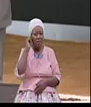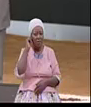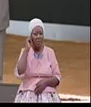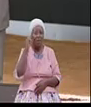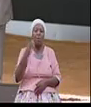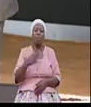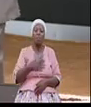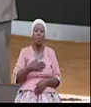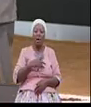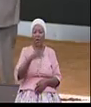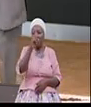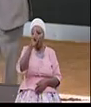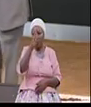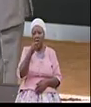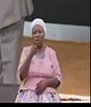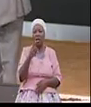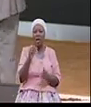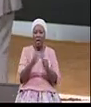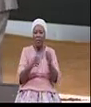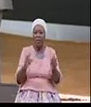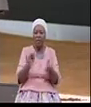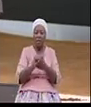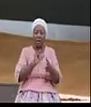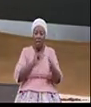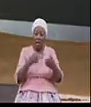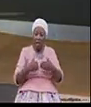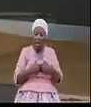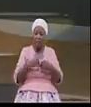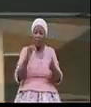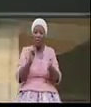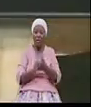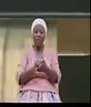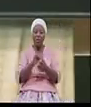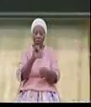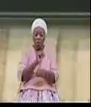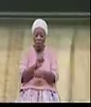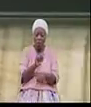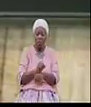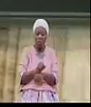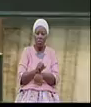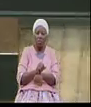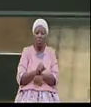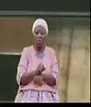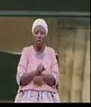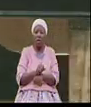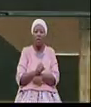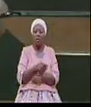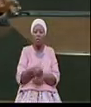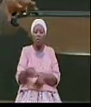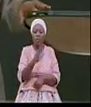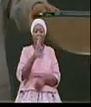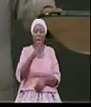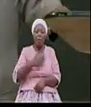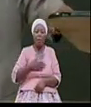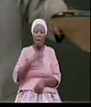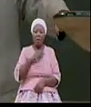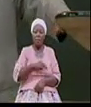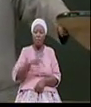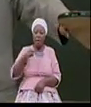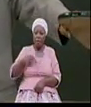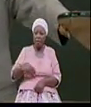my intelligence, everything I have that operates, that works. Those are my members. I need